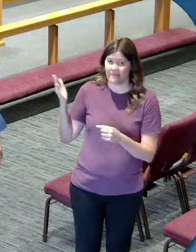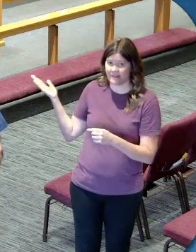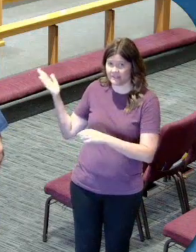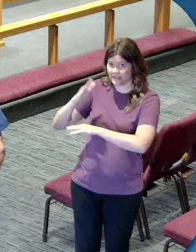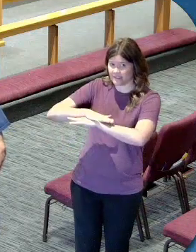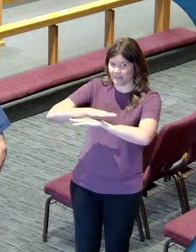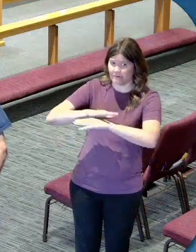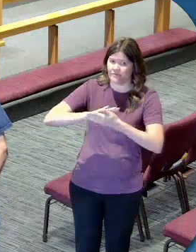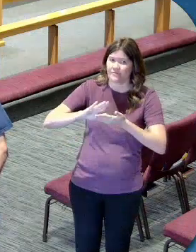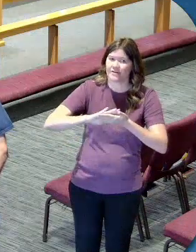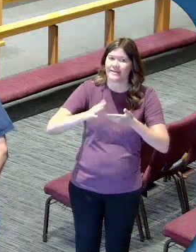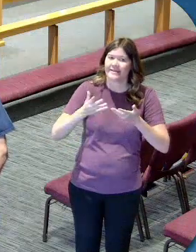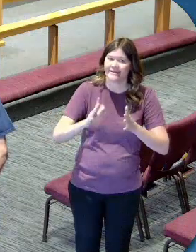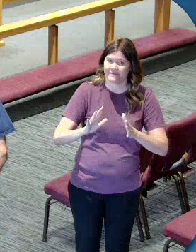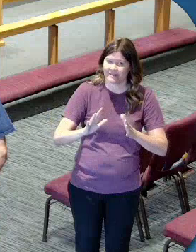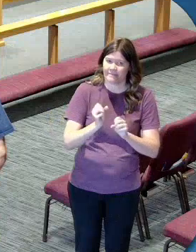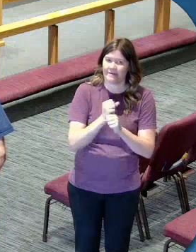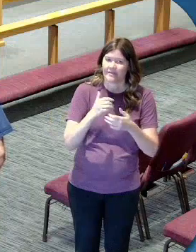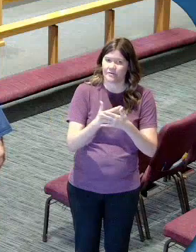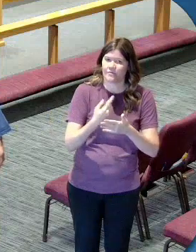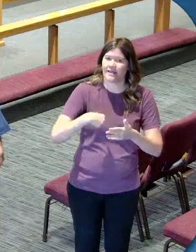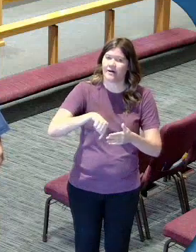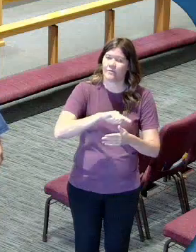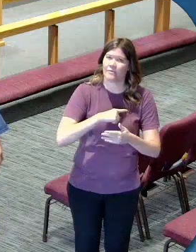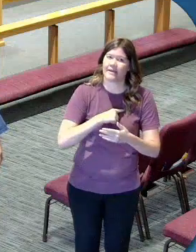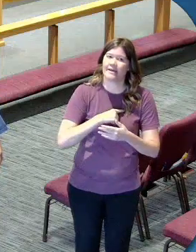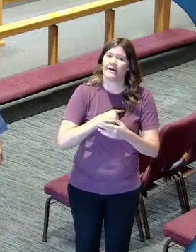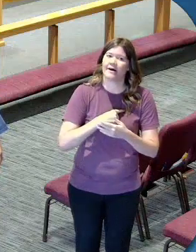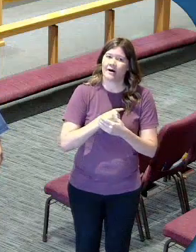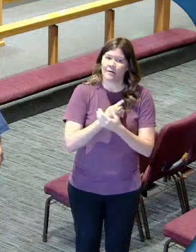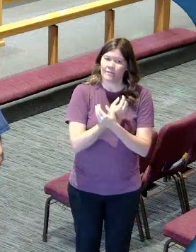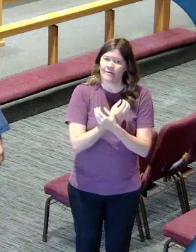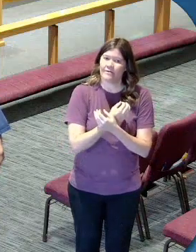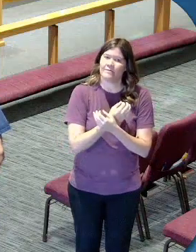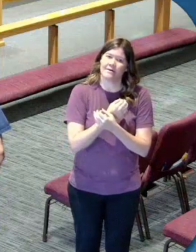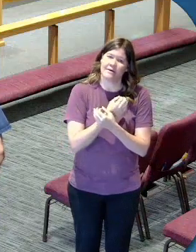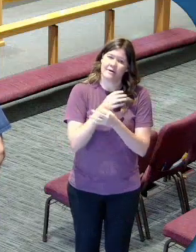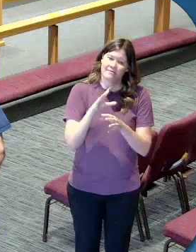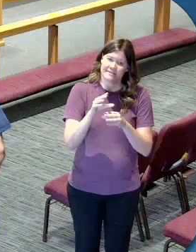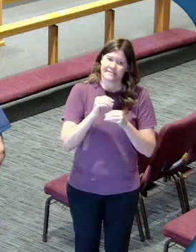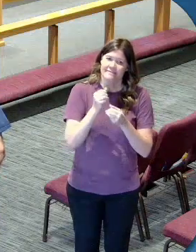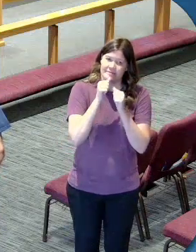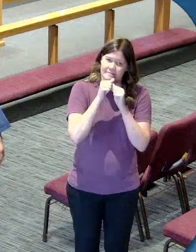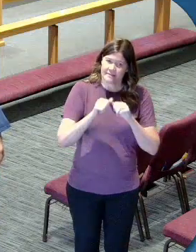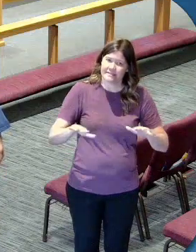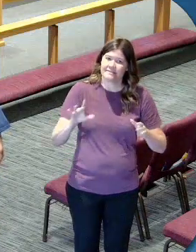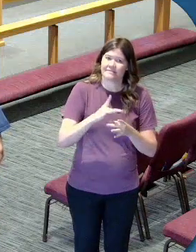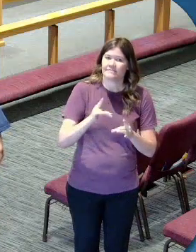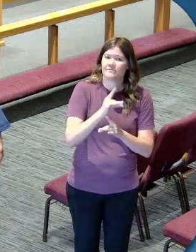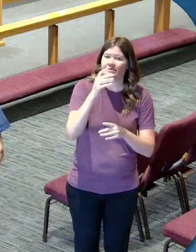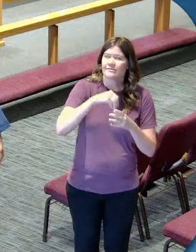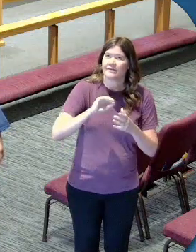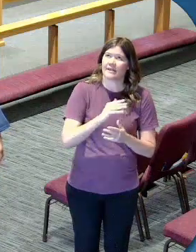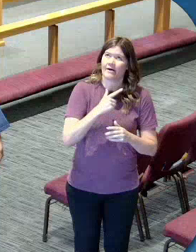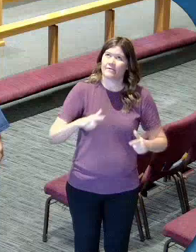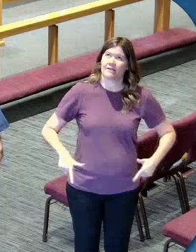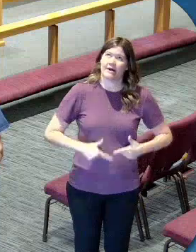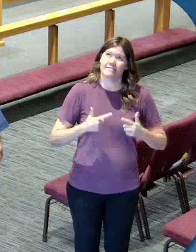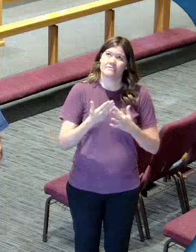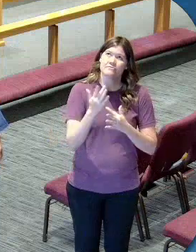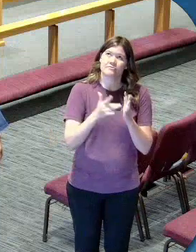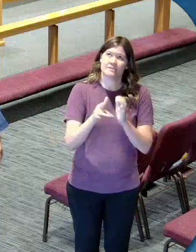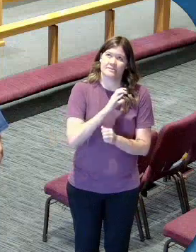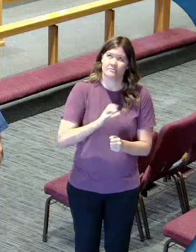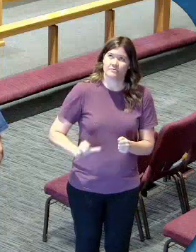restored, that we may freely bear the fruit of the Spirit in our lives. Through Jesus Christ,